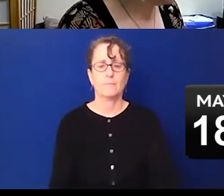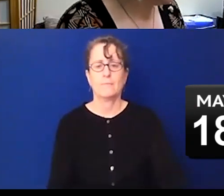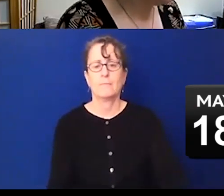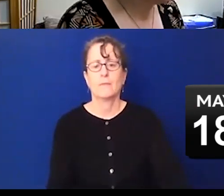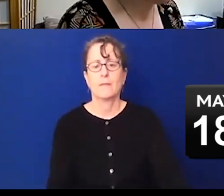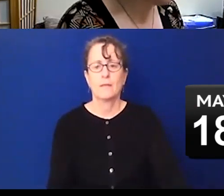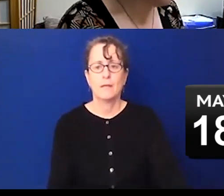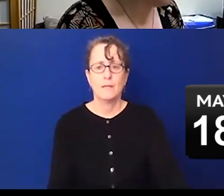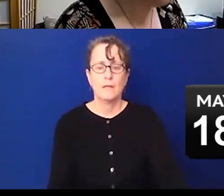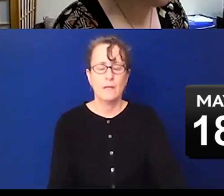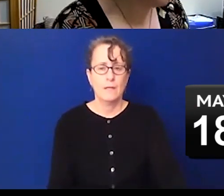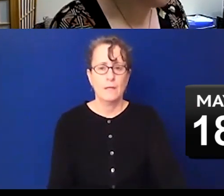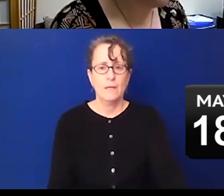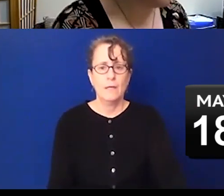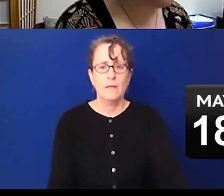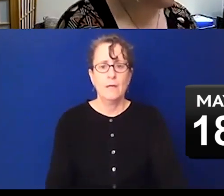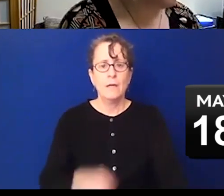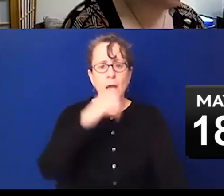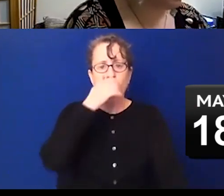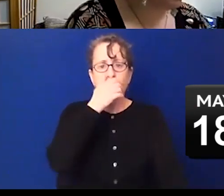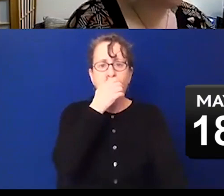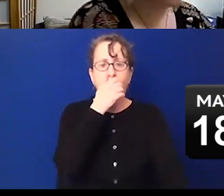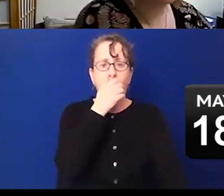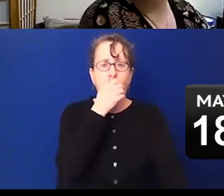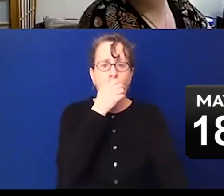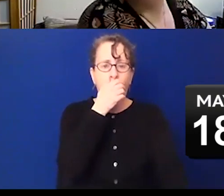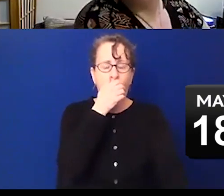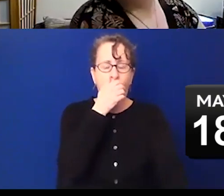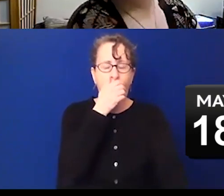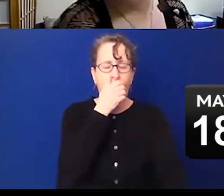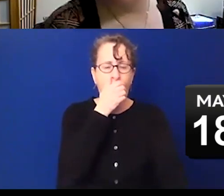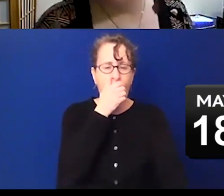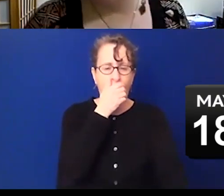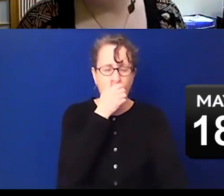one. I think I'm not looking at that because I don't know why.